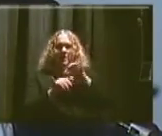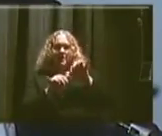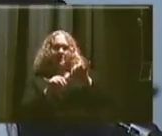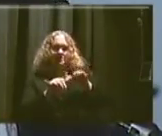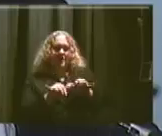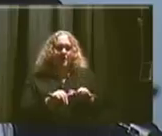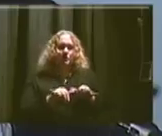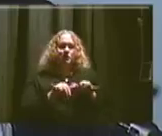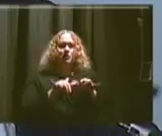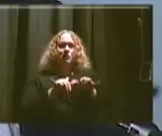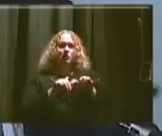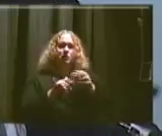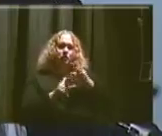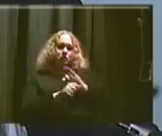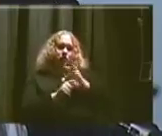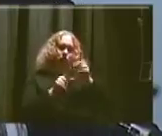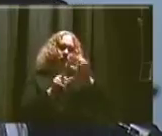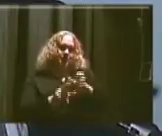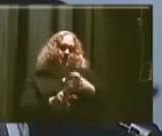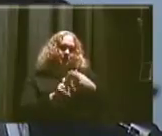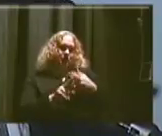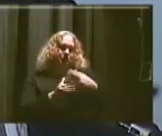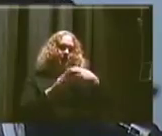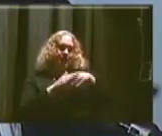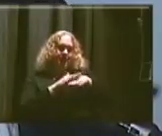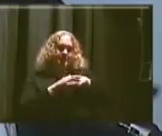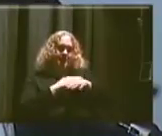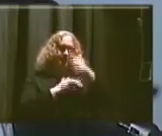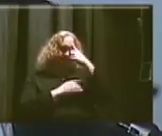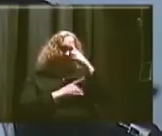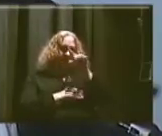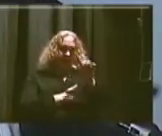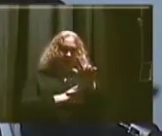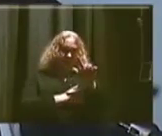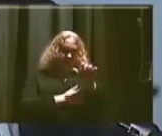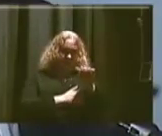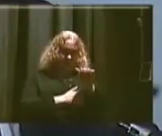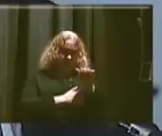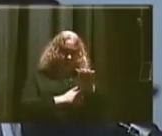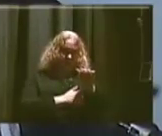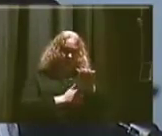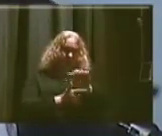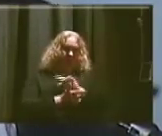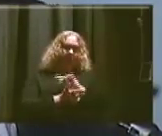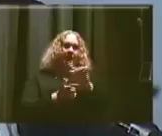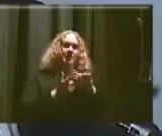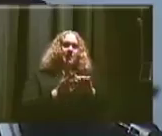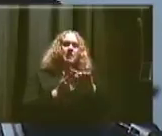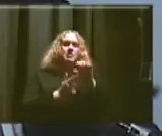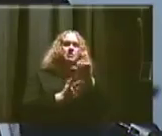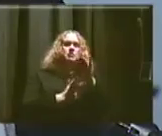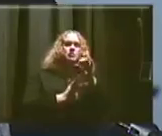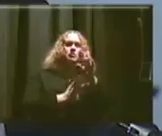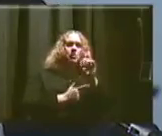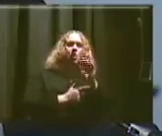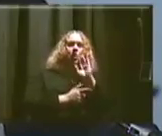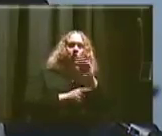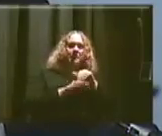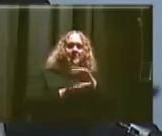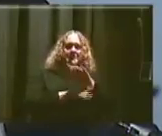Access for ELS test, then the score would go to the district and not the school. Tonight we